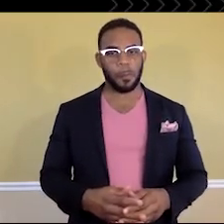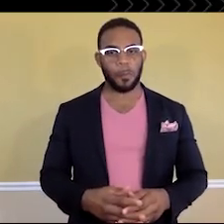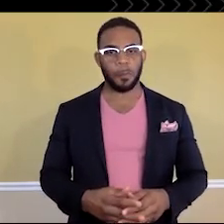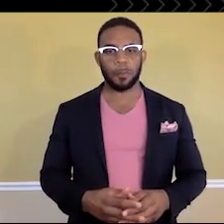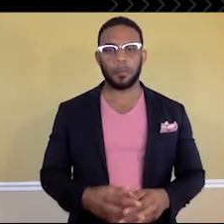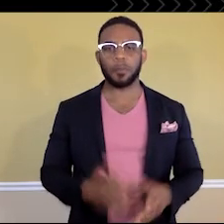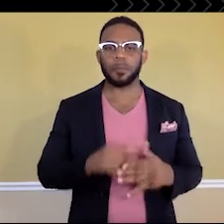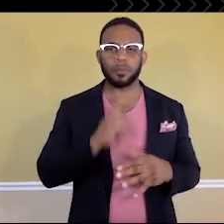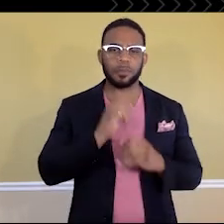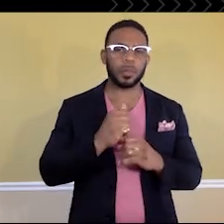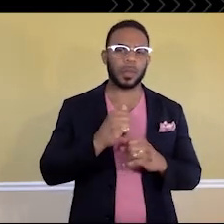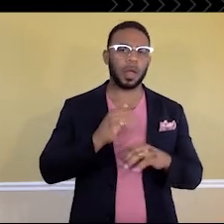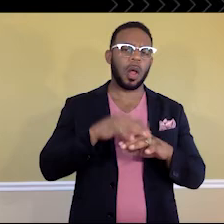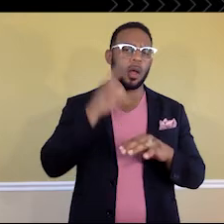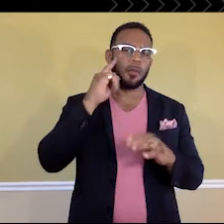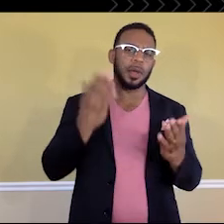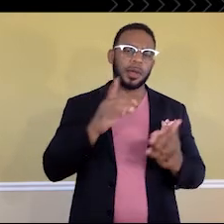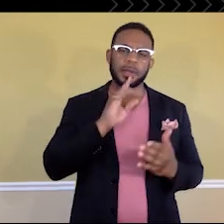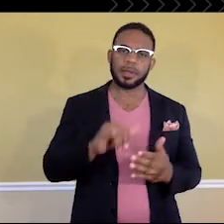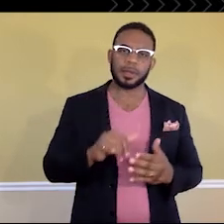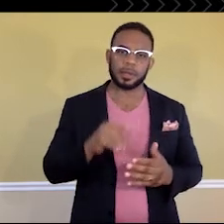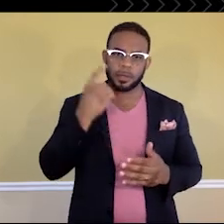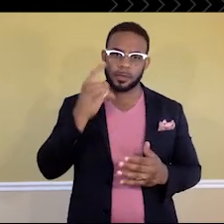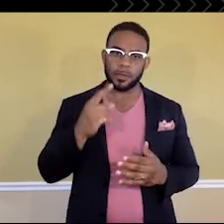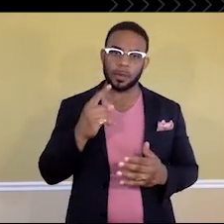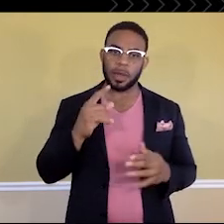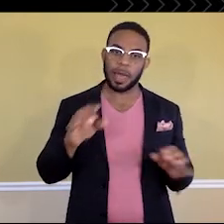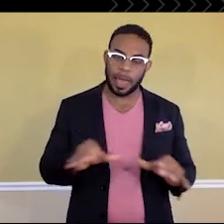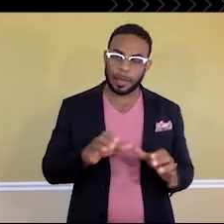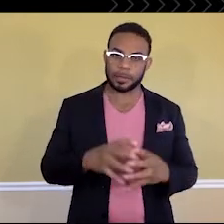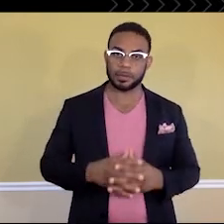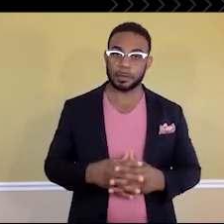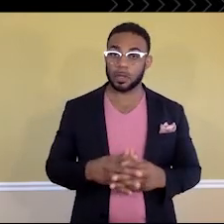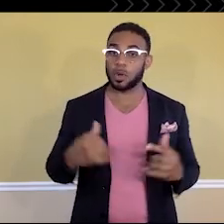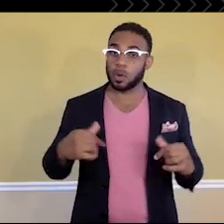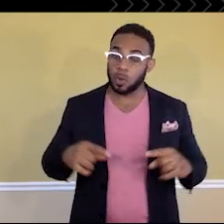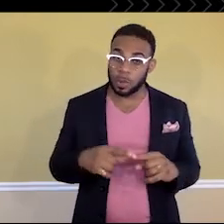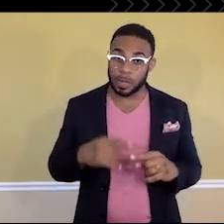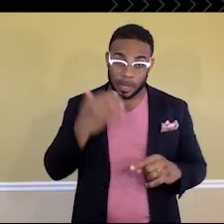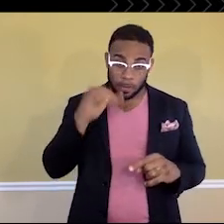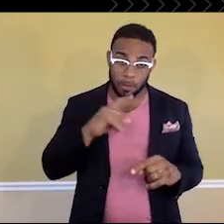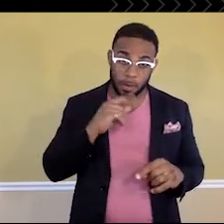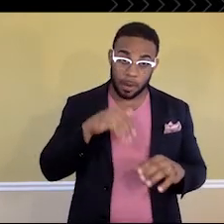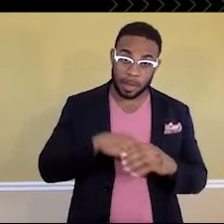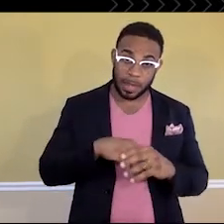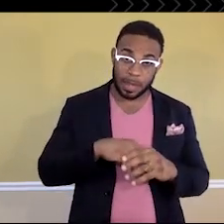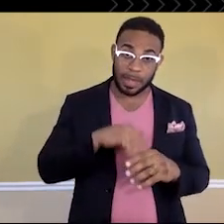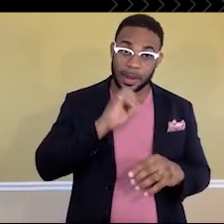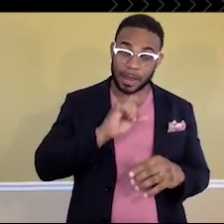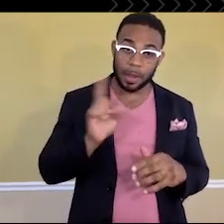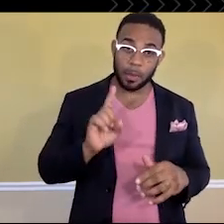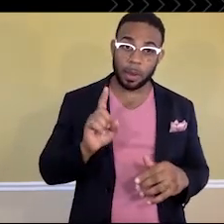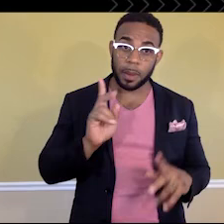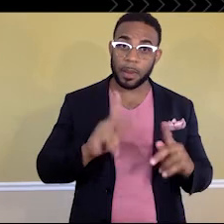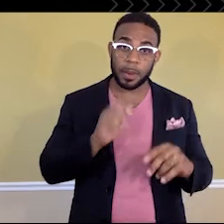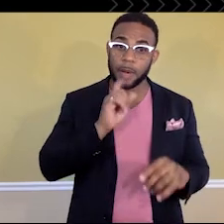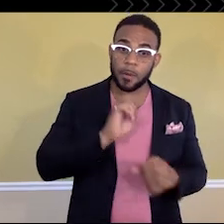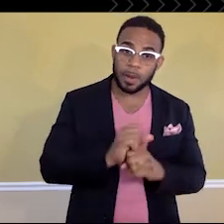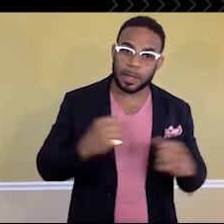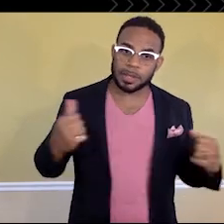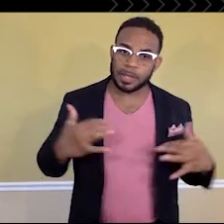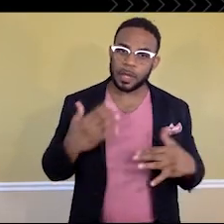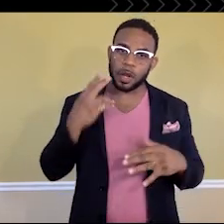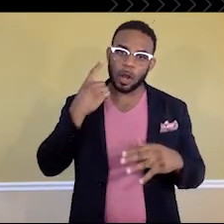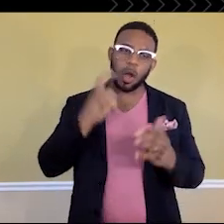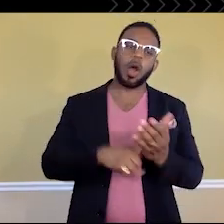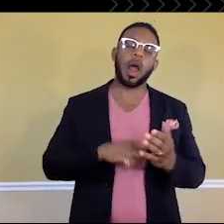So what I'm really calling for here, though, is for action. If we're in an age where people aren't really scared to